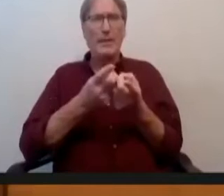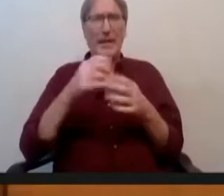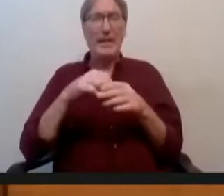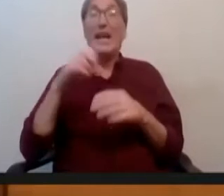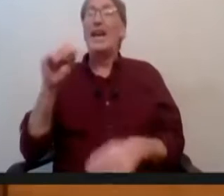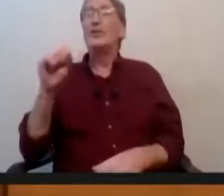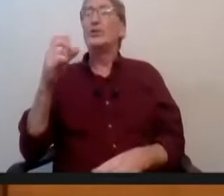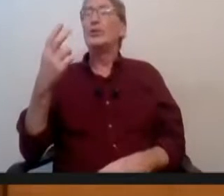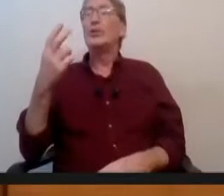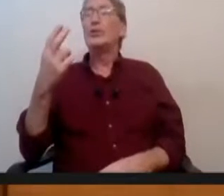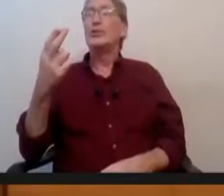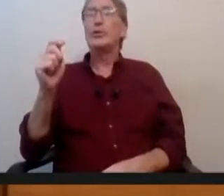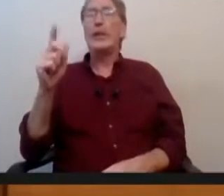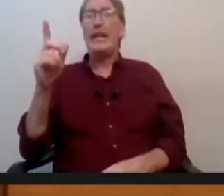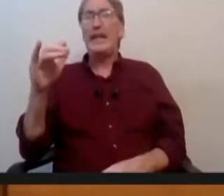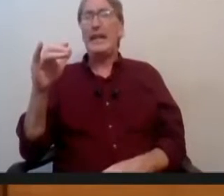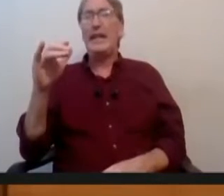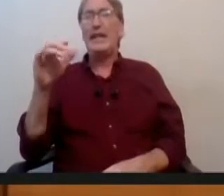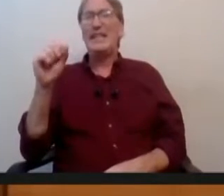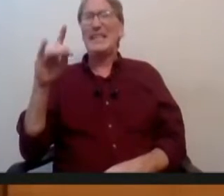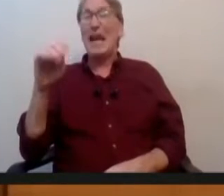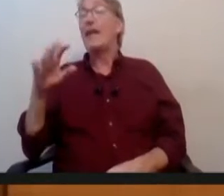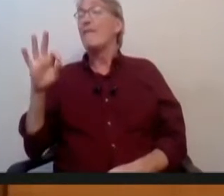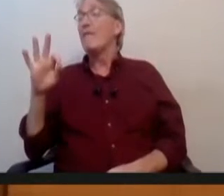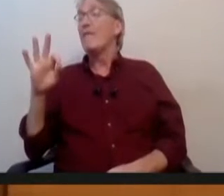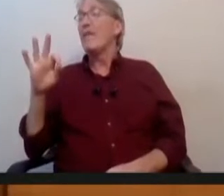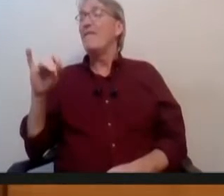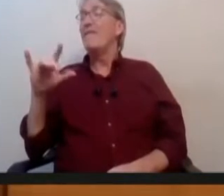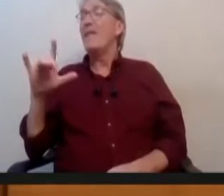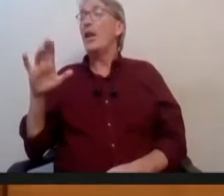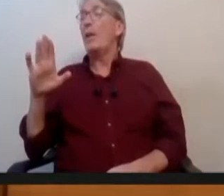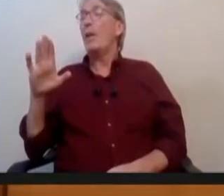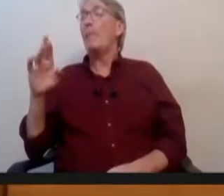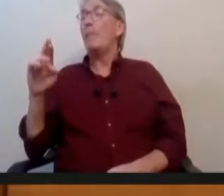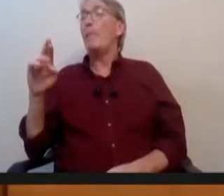on 700 Filbert Street, listed just this year.